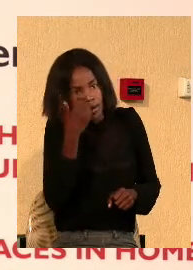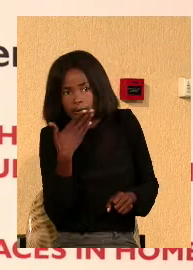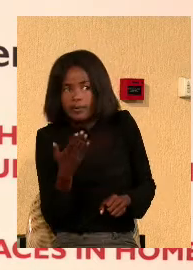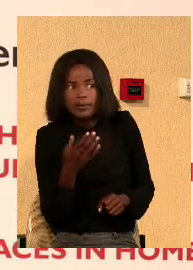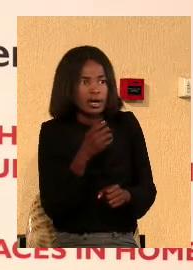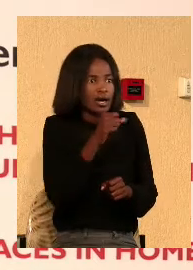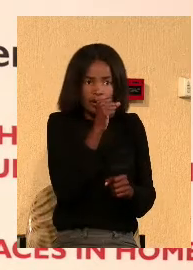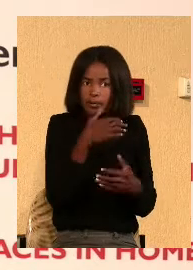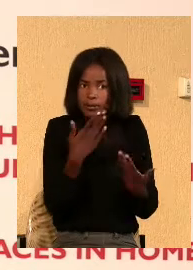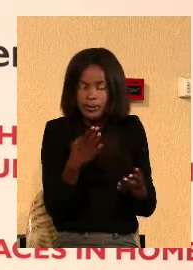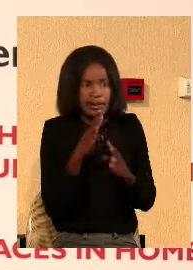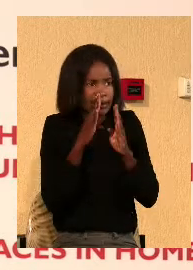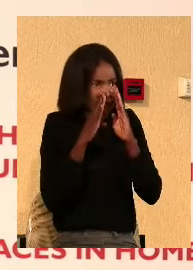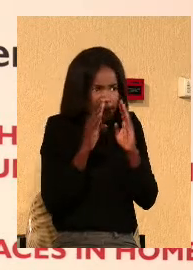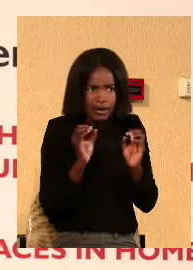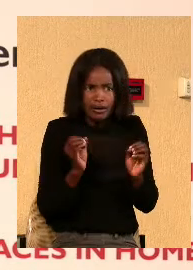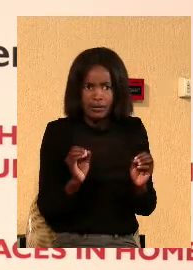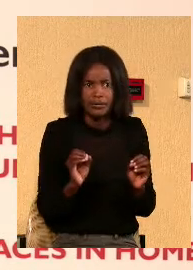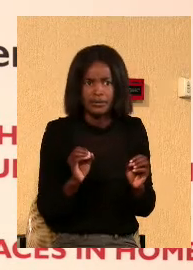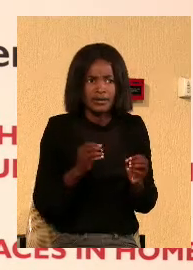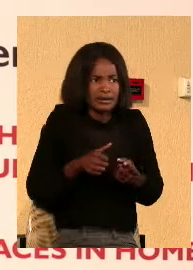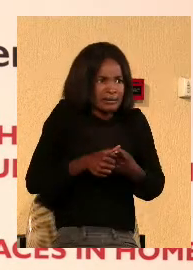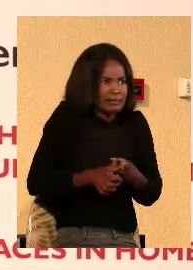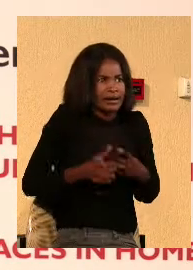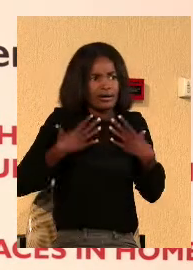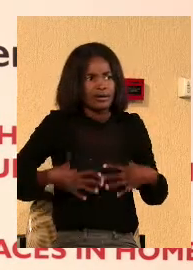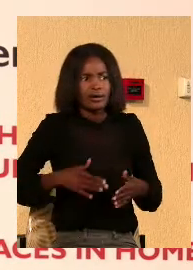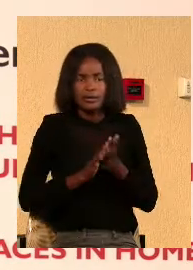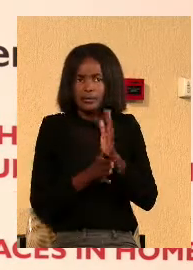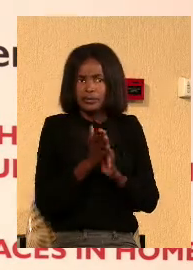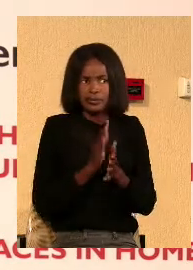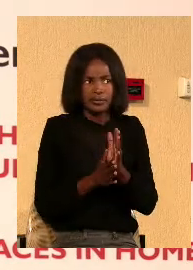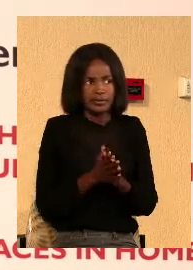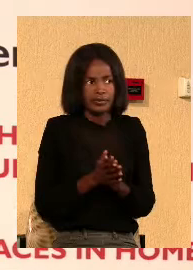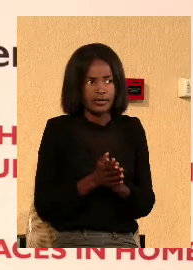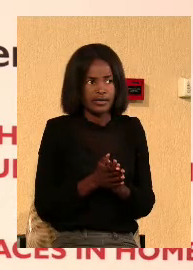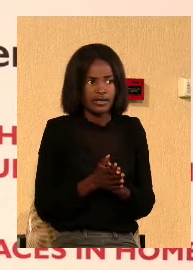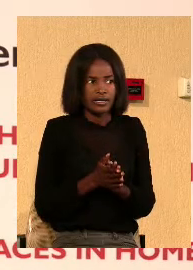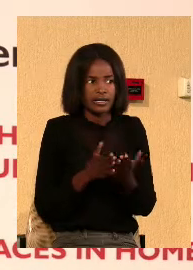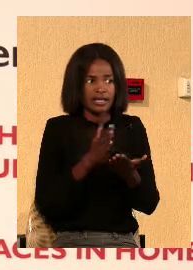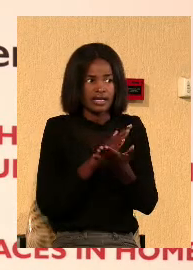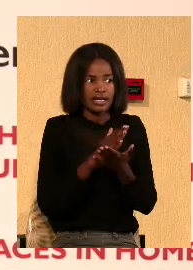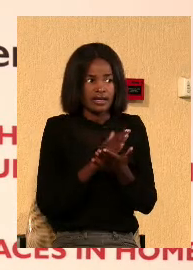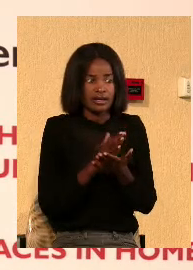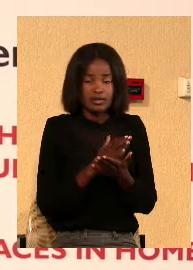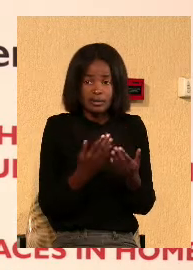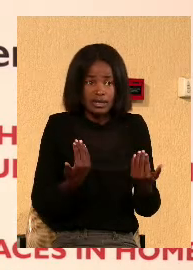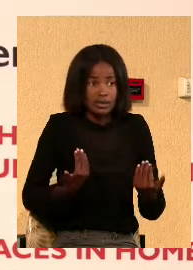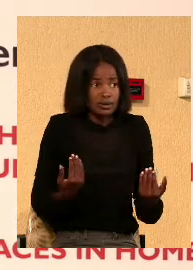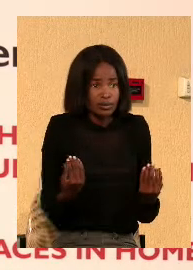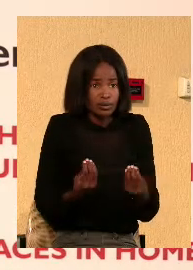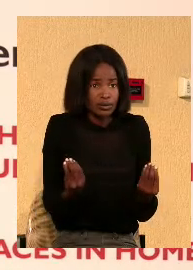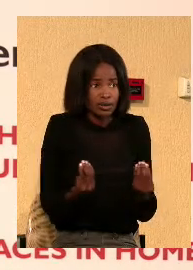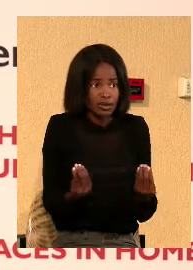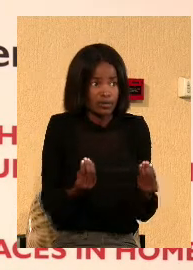Another one is to have so many what we call passive carriers who don't fall sick, especially young people. And